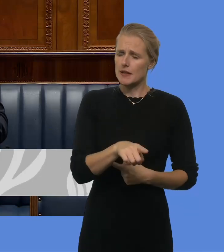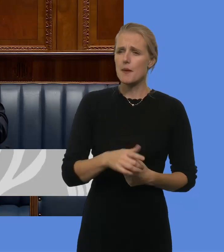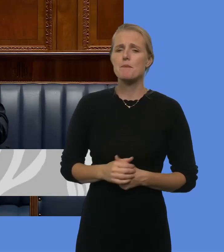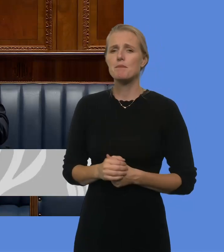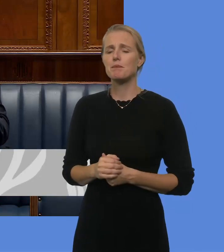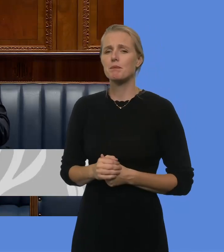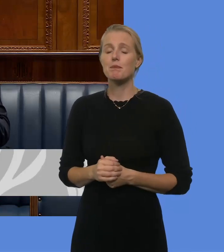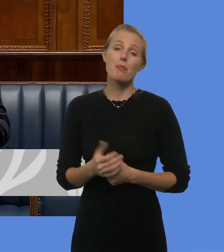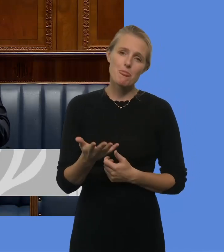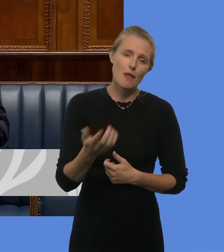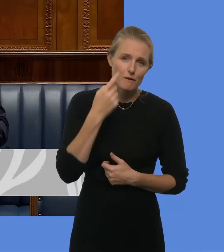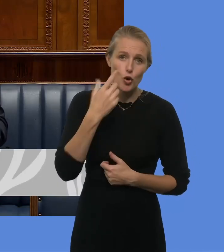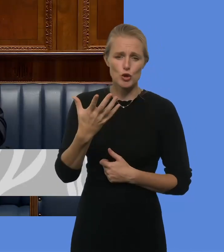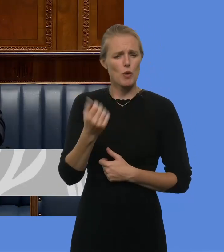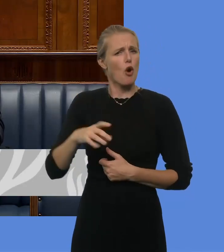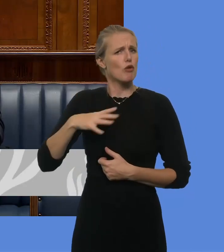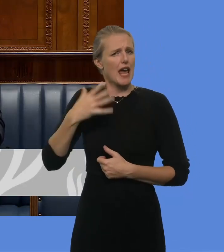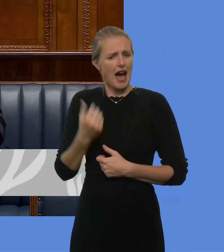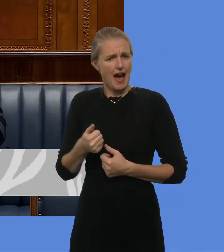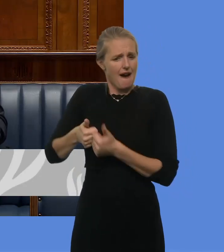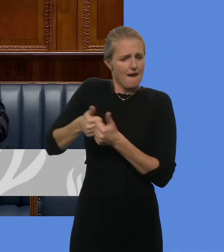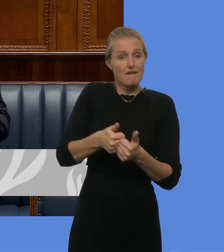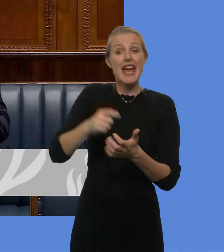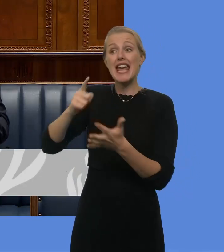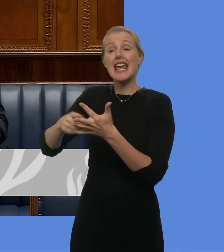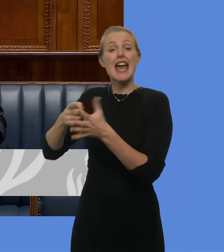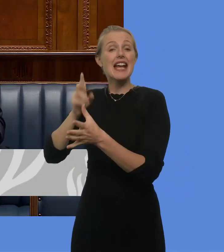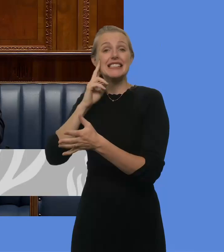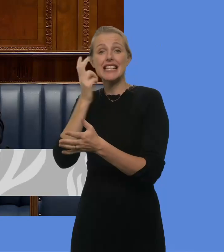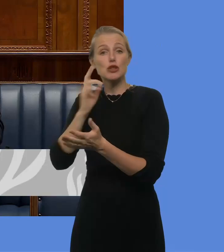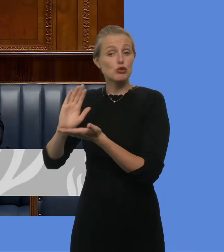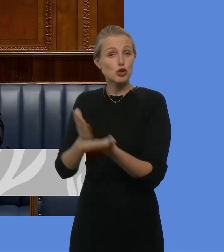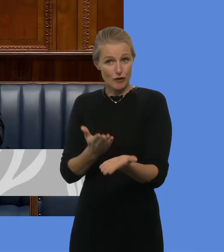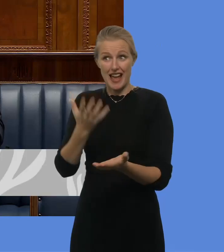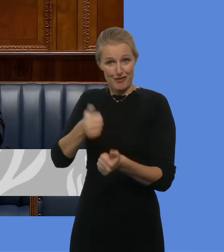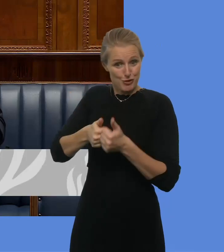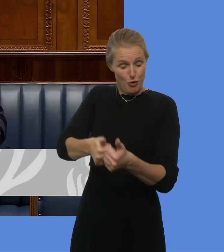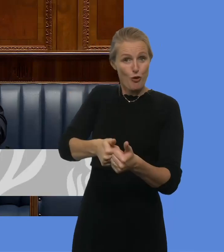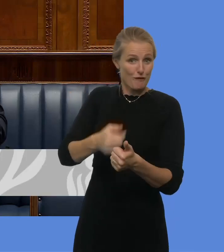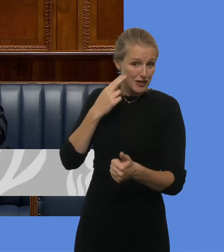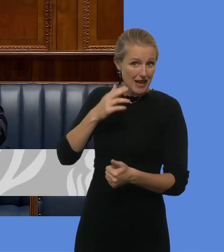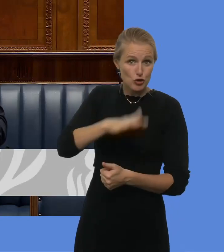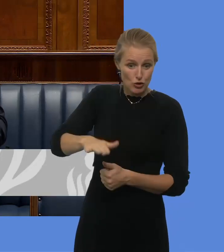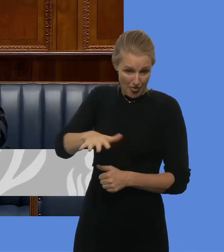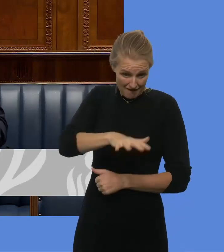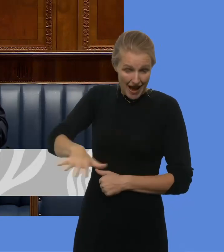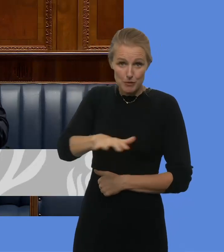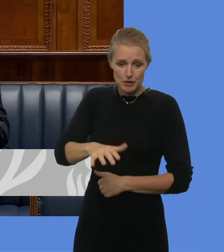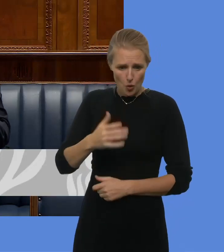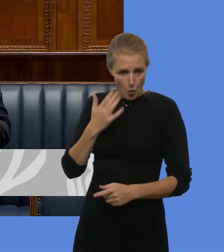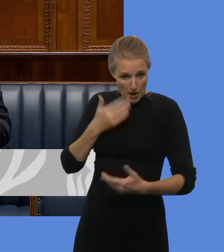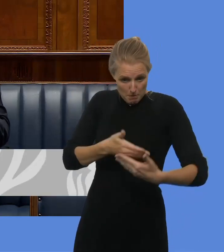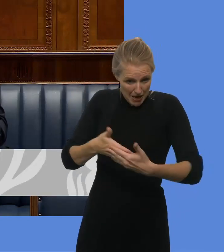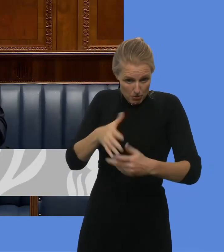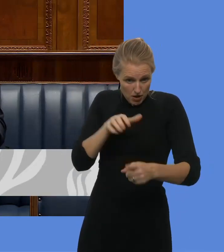We do, of course, have a range of interventions already. We know that EA Sensory Service provides support to deaf children and their families from the point a child is recognised as being